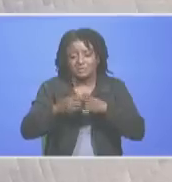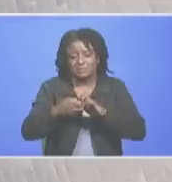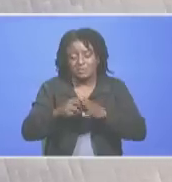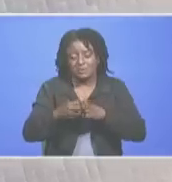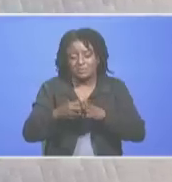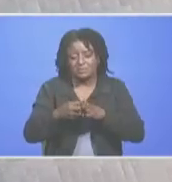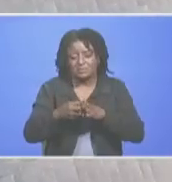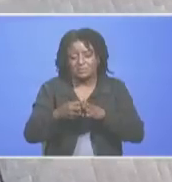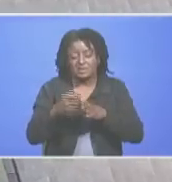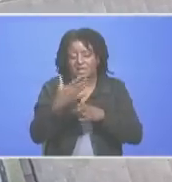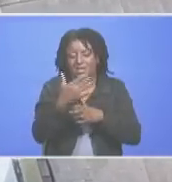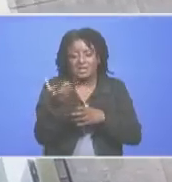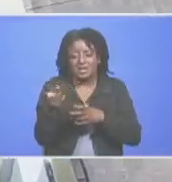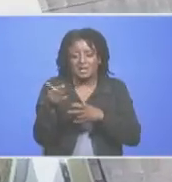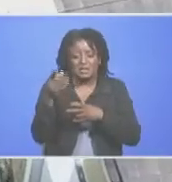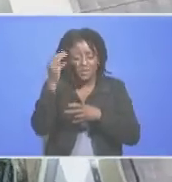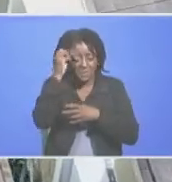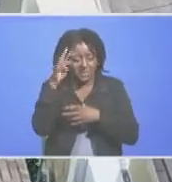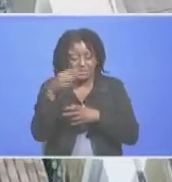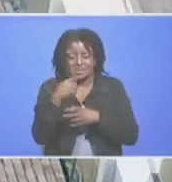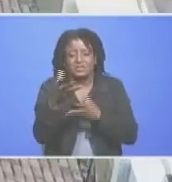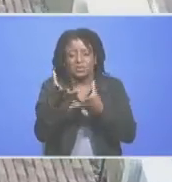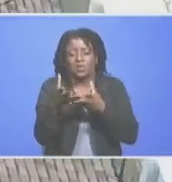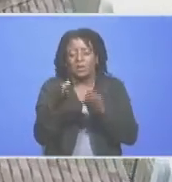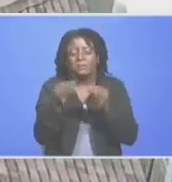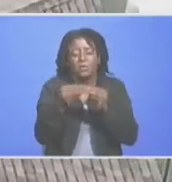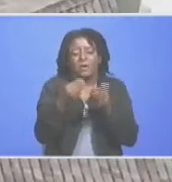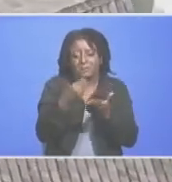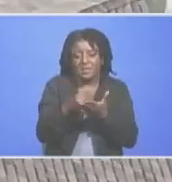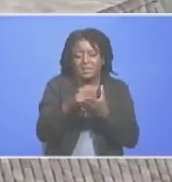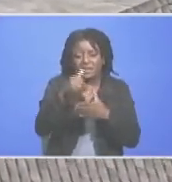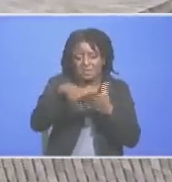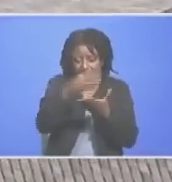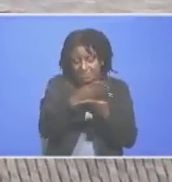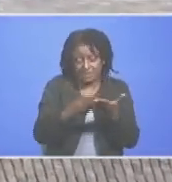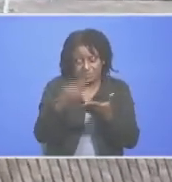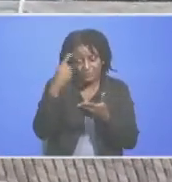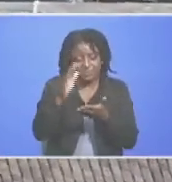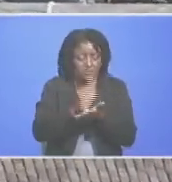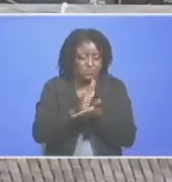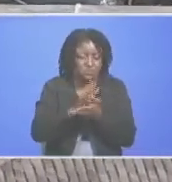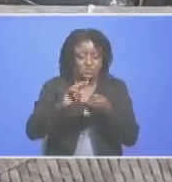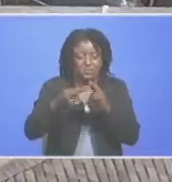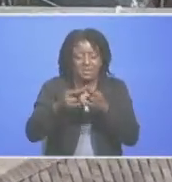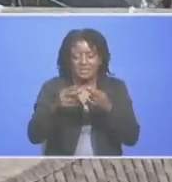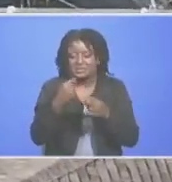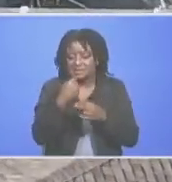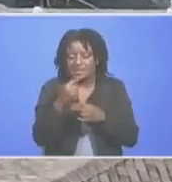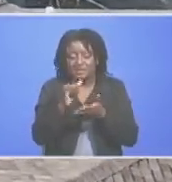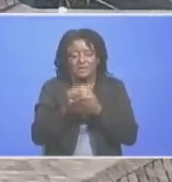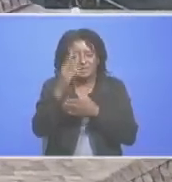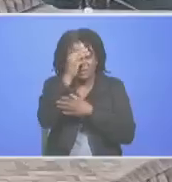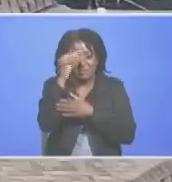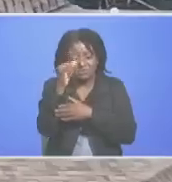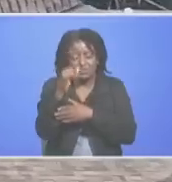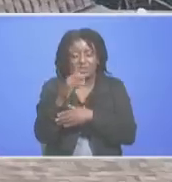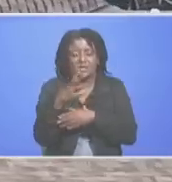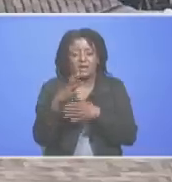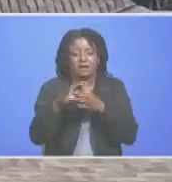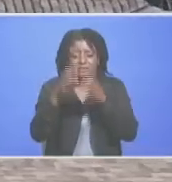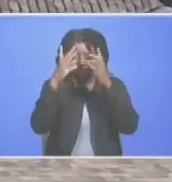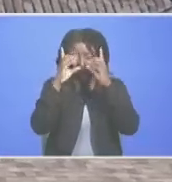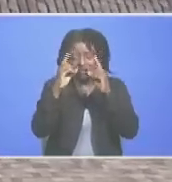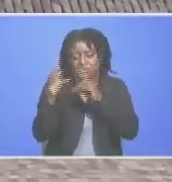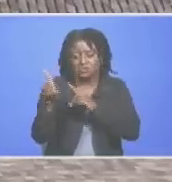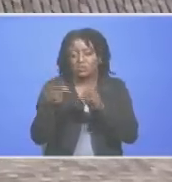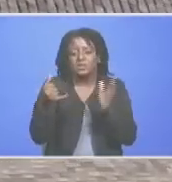more funds allocated in the budget for school repairs, Mr. Lloyd assured that the Ministry of Education is doing its best to repair